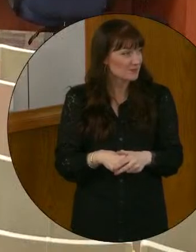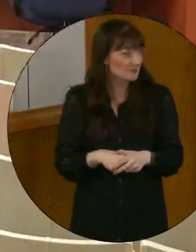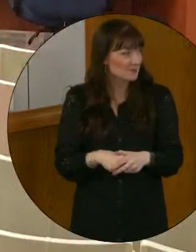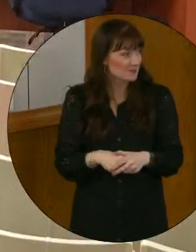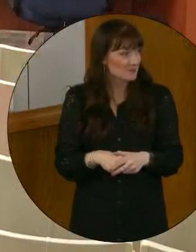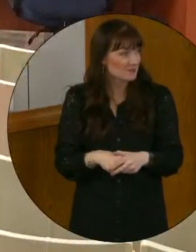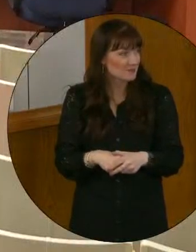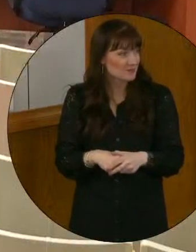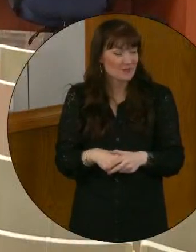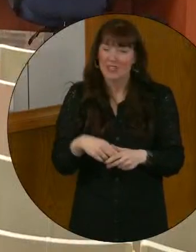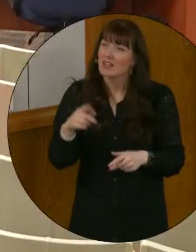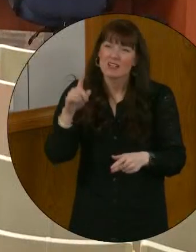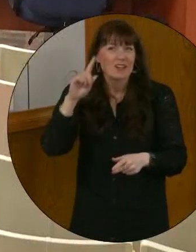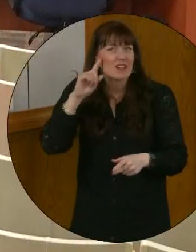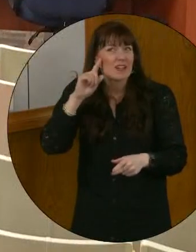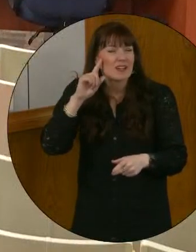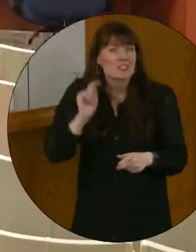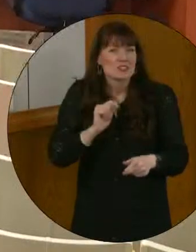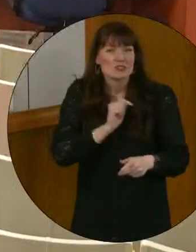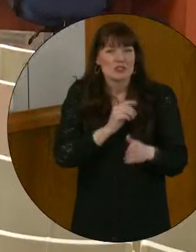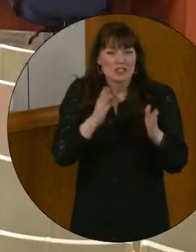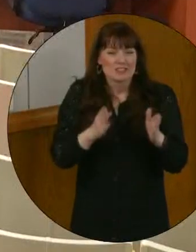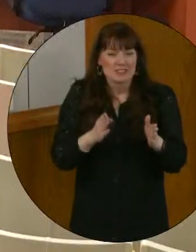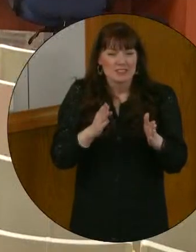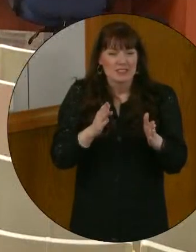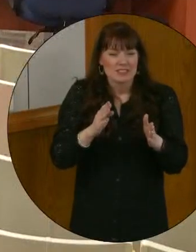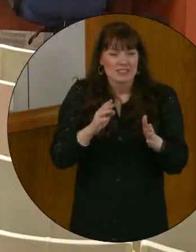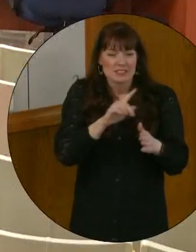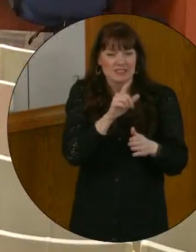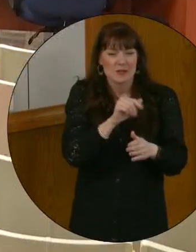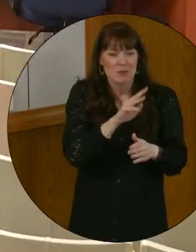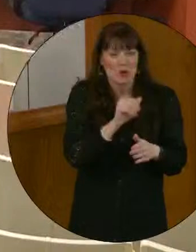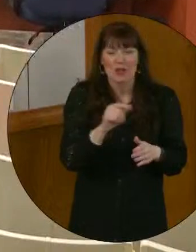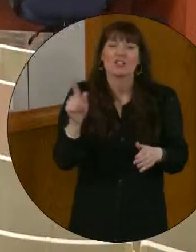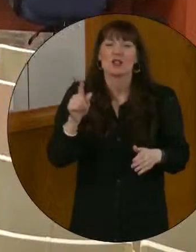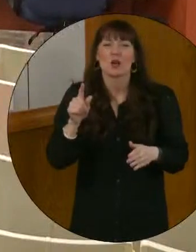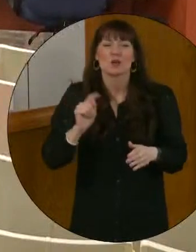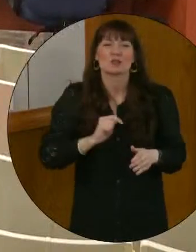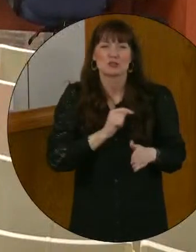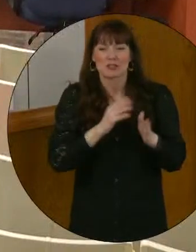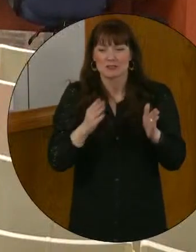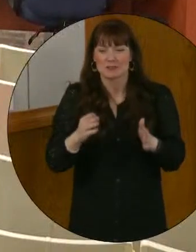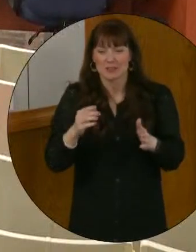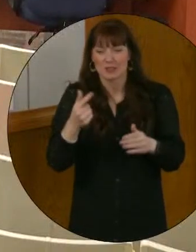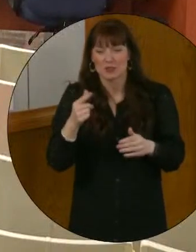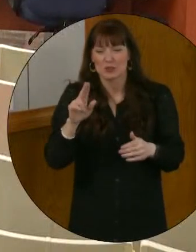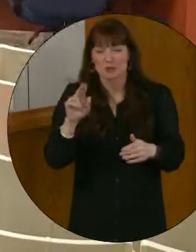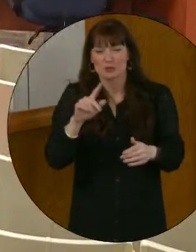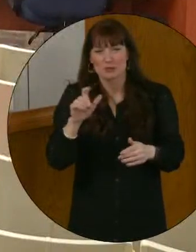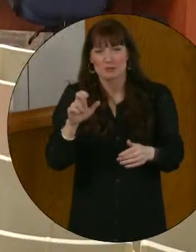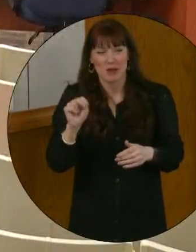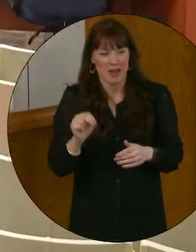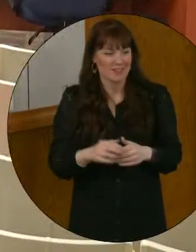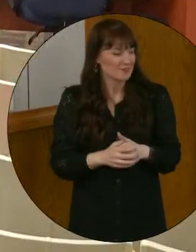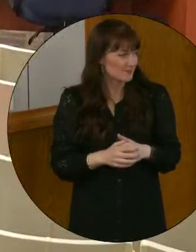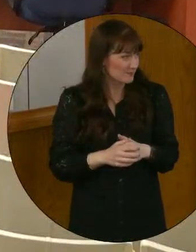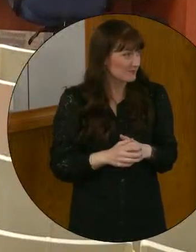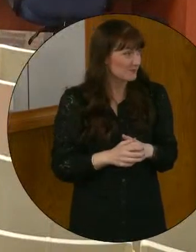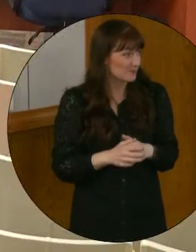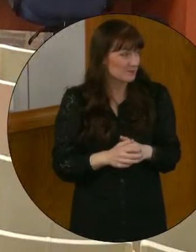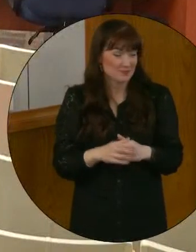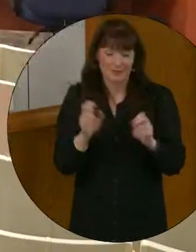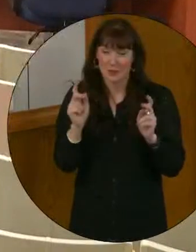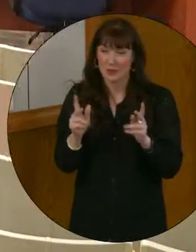All right, was that Trustee Zamora? No, it was Trustee Guzman. Oh, okay, thank you, Trustee Guzman. All